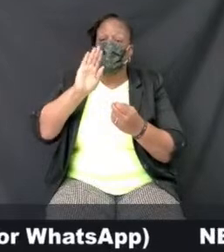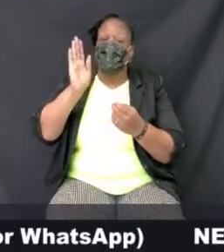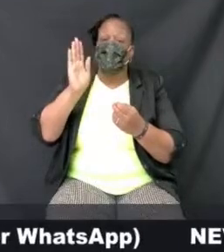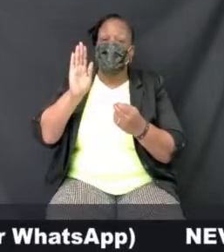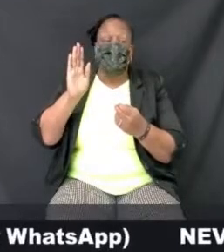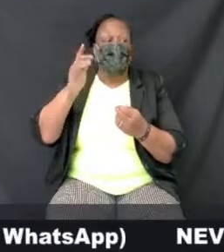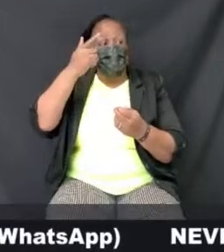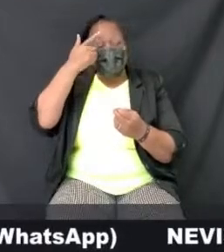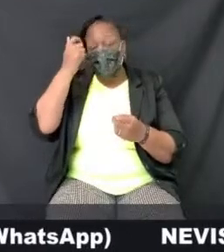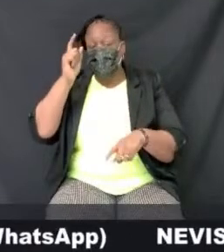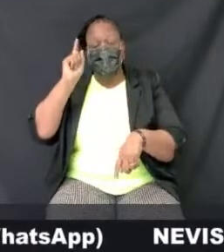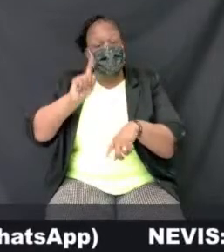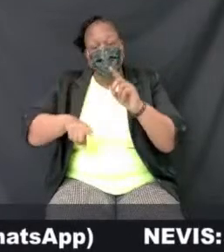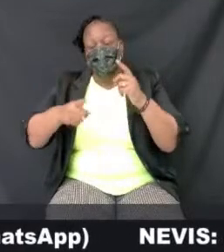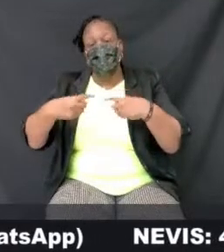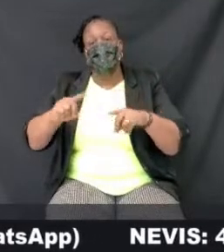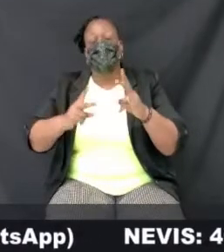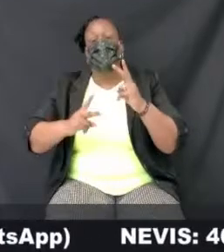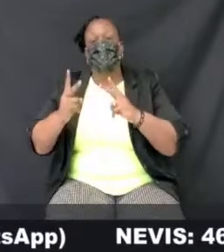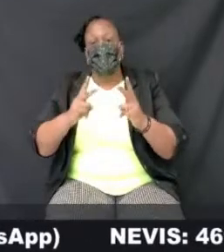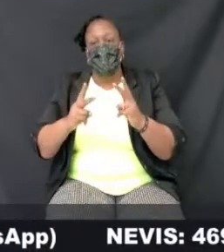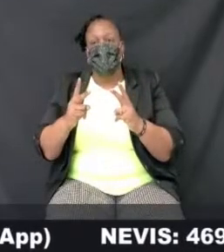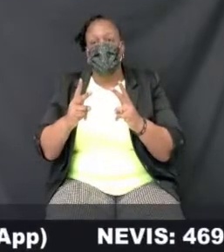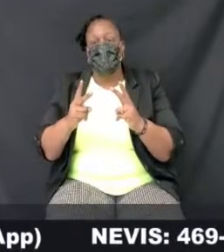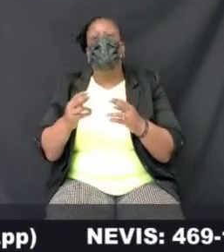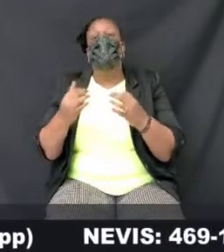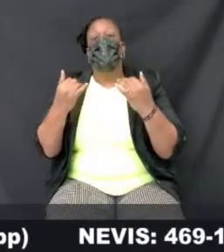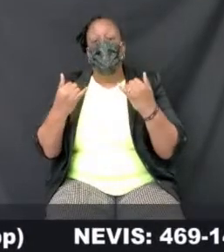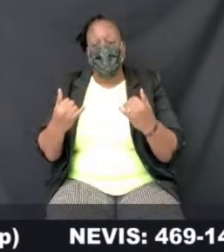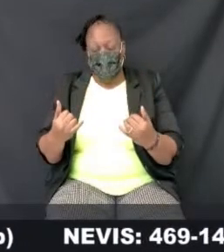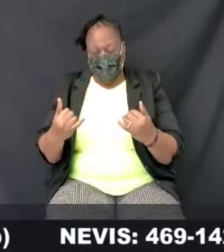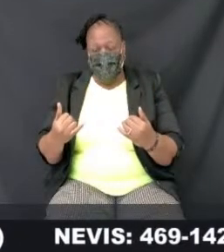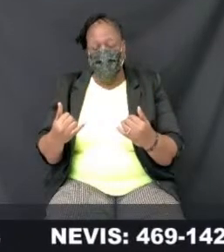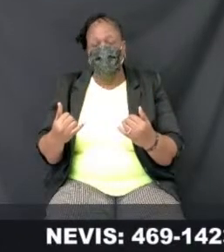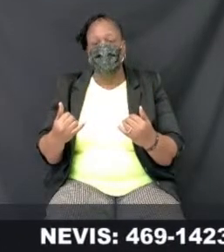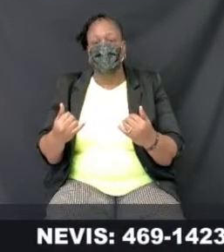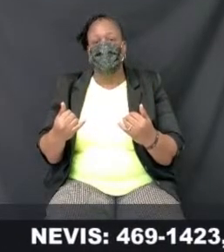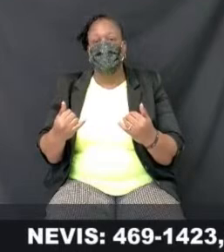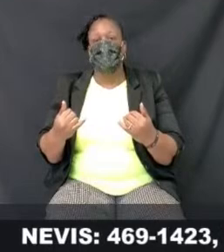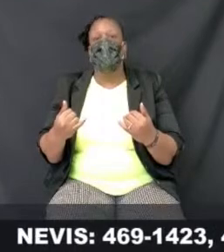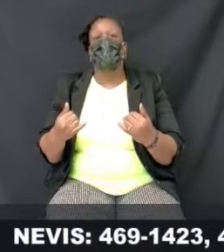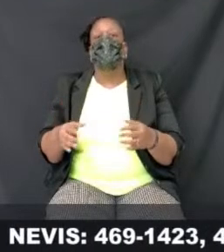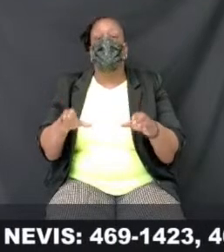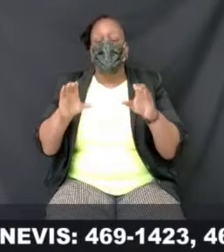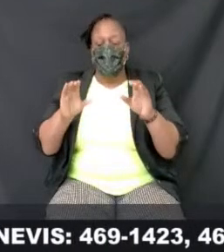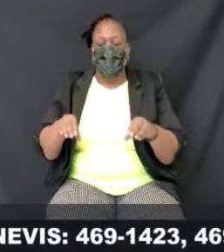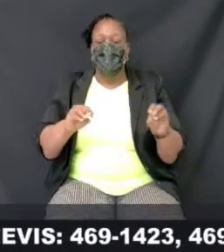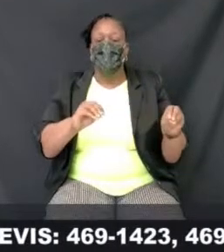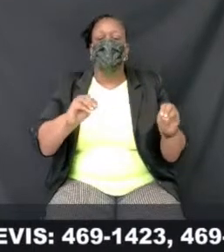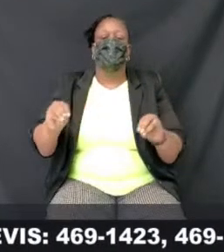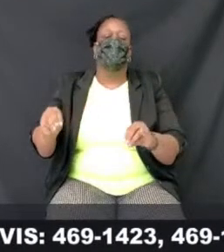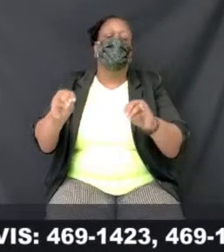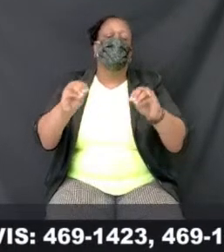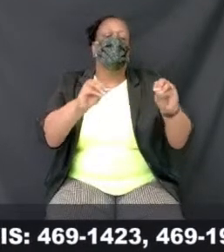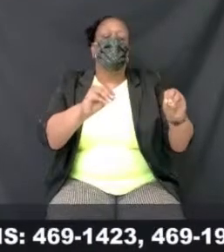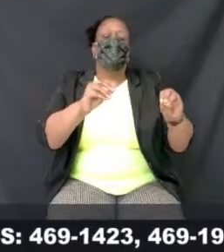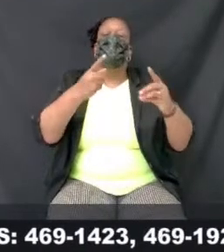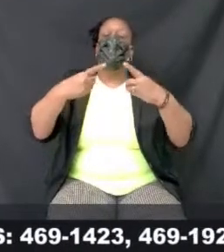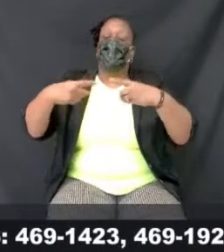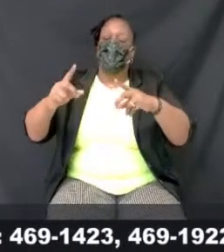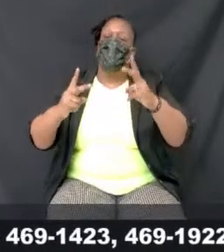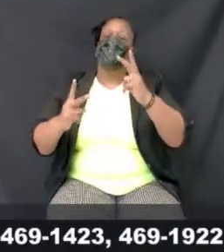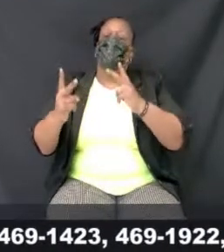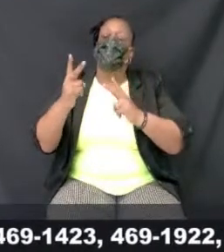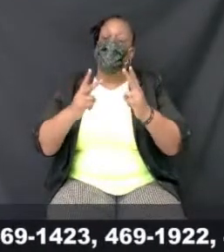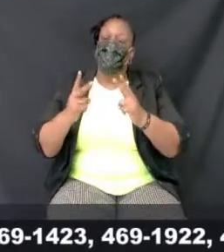that. And so we are saying that you should be able to move about safely, despite the fact that we have